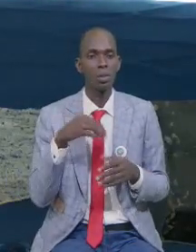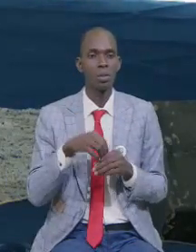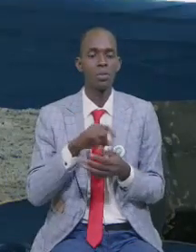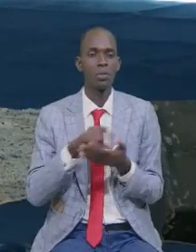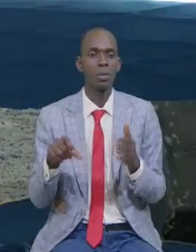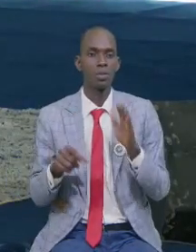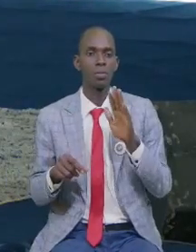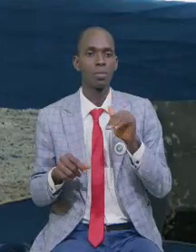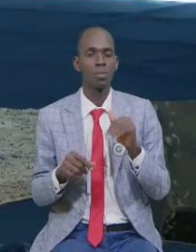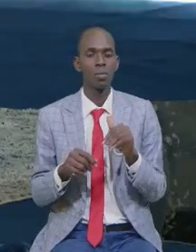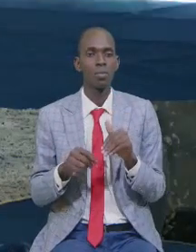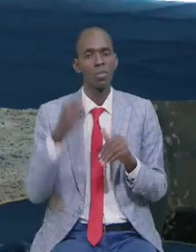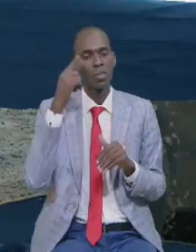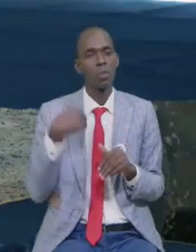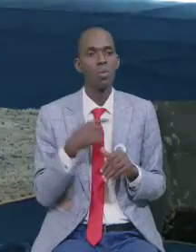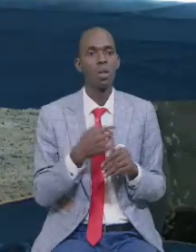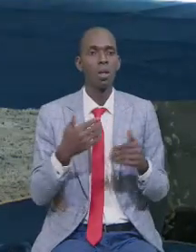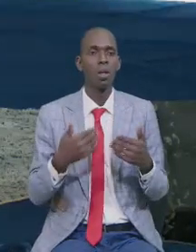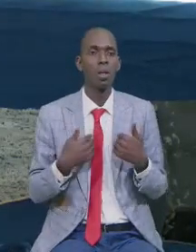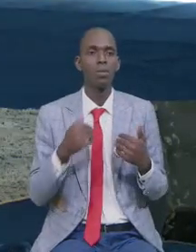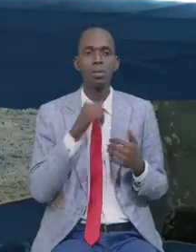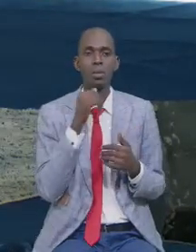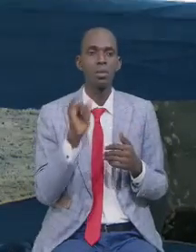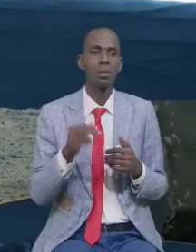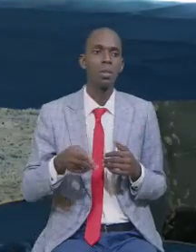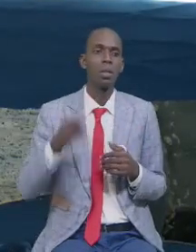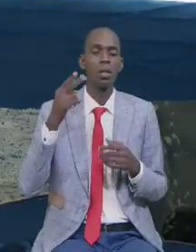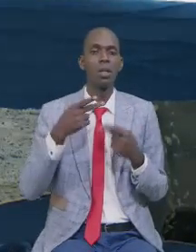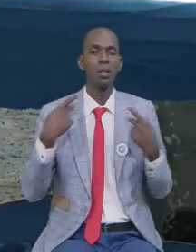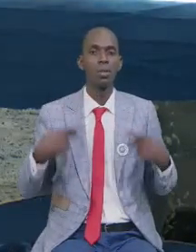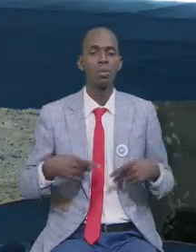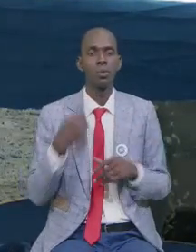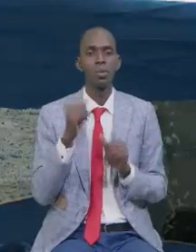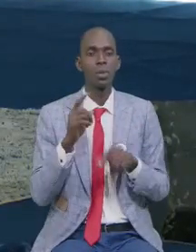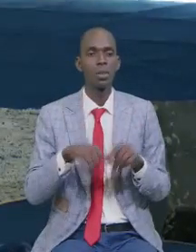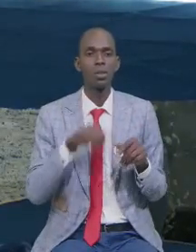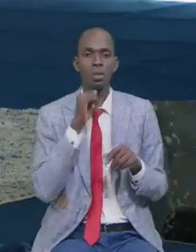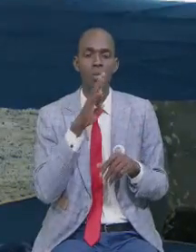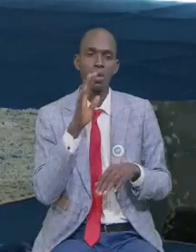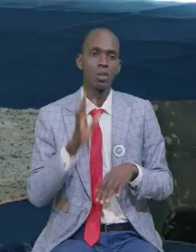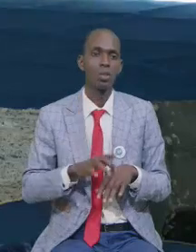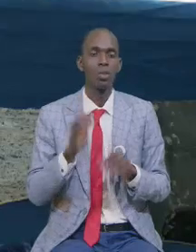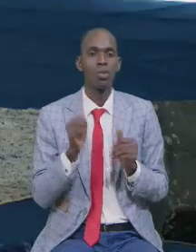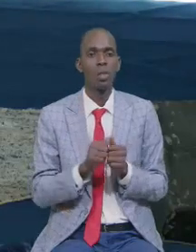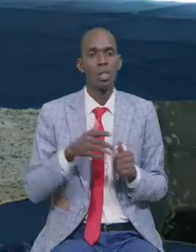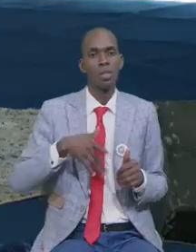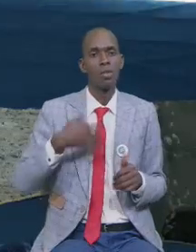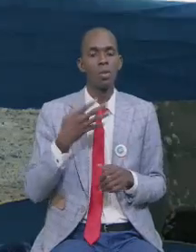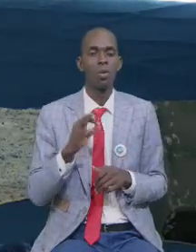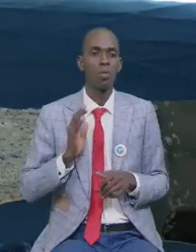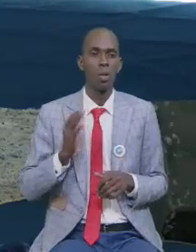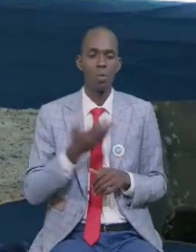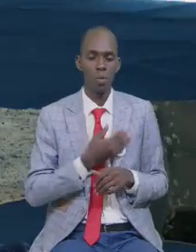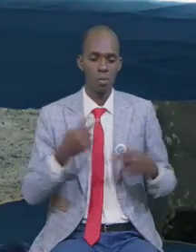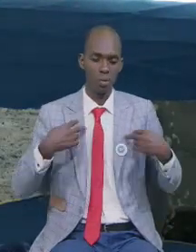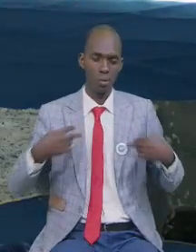not an high priest which cannot be touched with the feeling of our physical